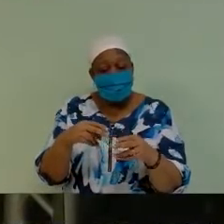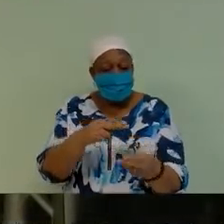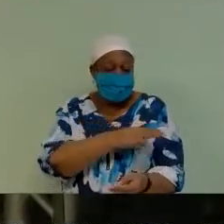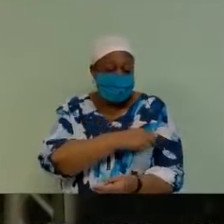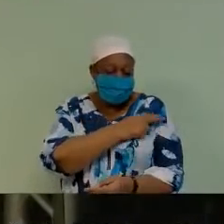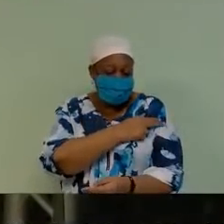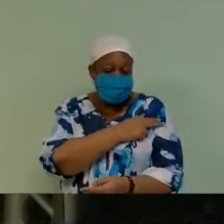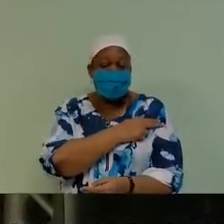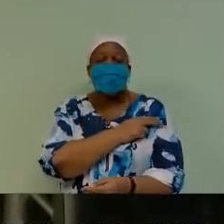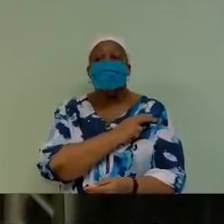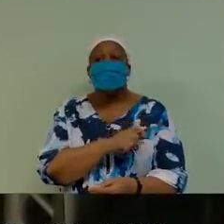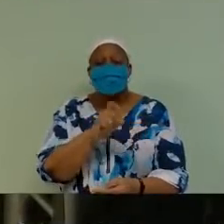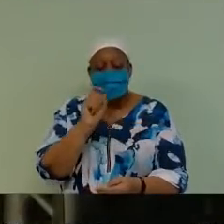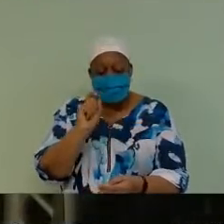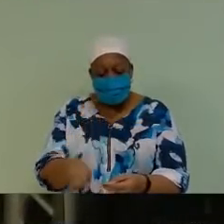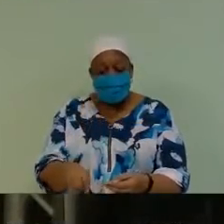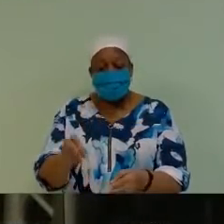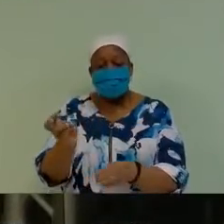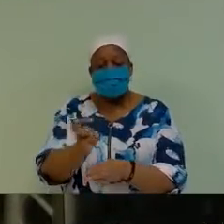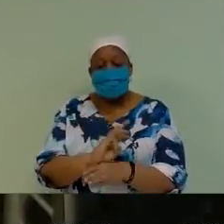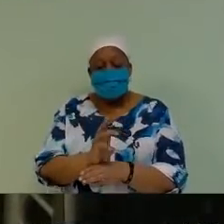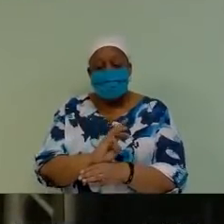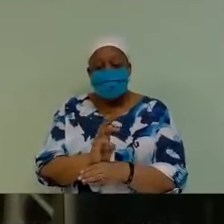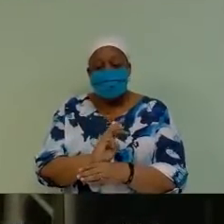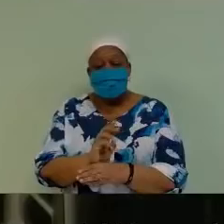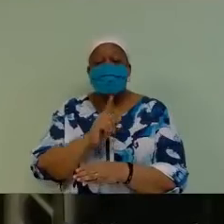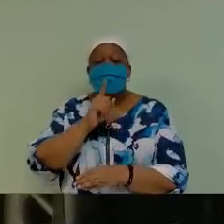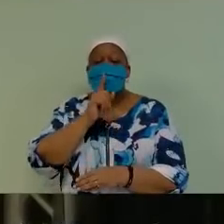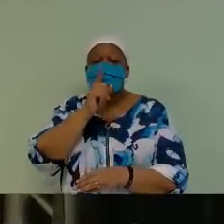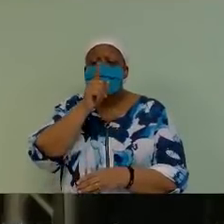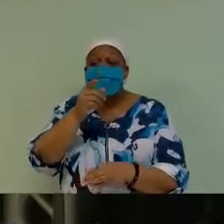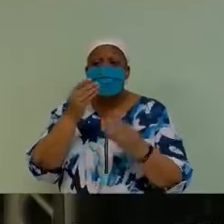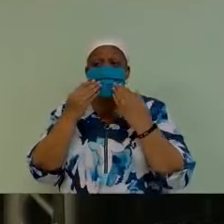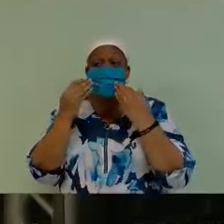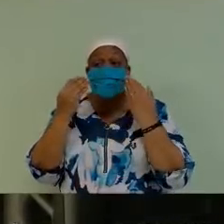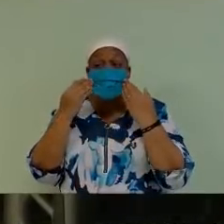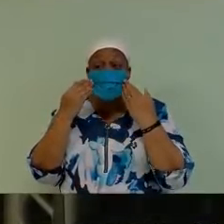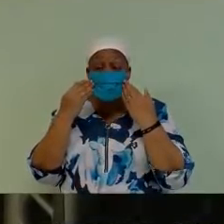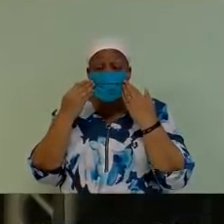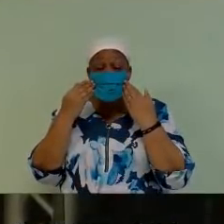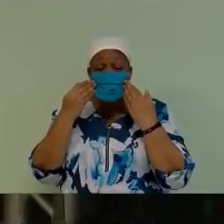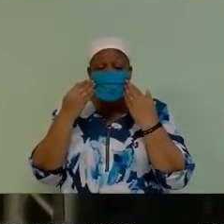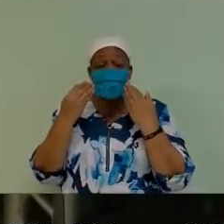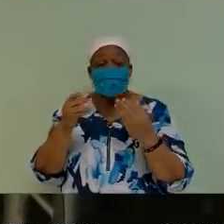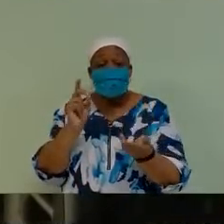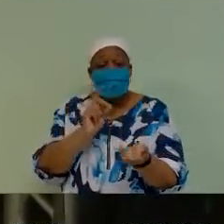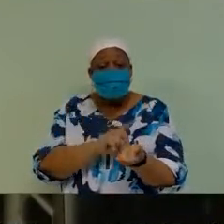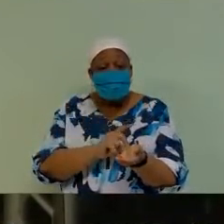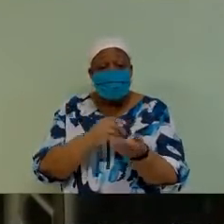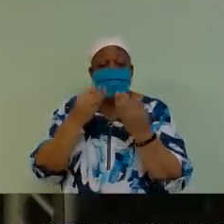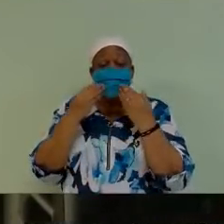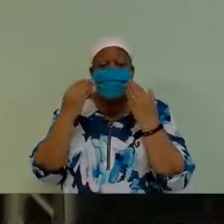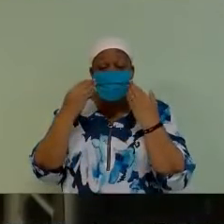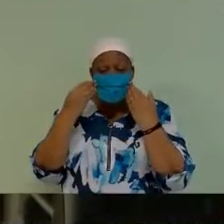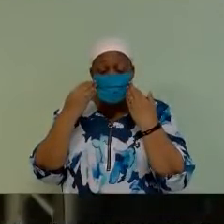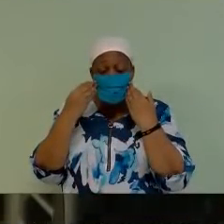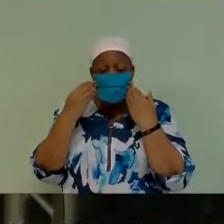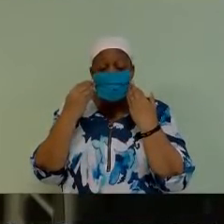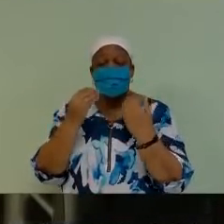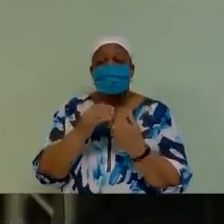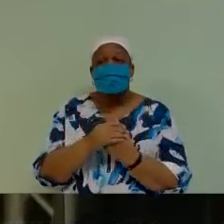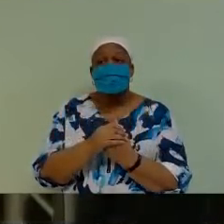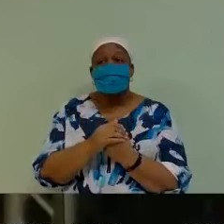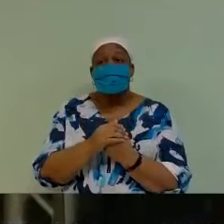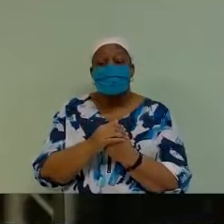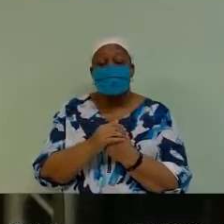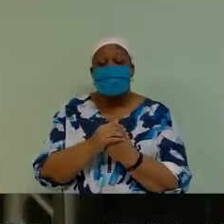the doctors working in the radiology or the radiography rooms, etc., where there may be